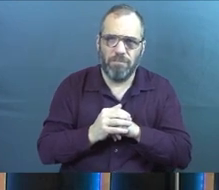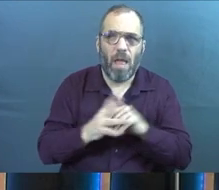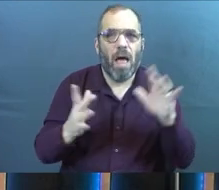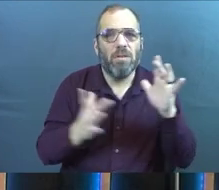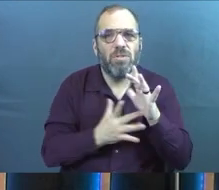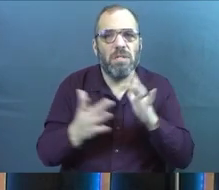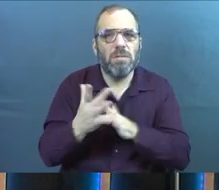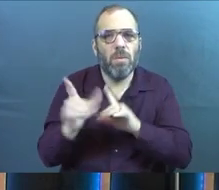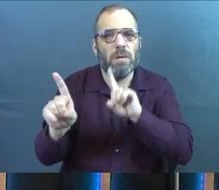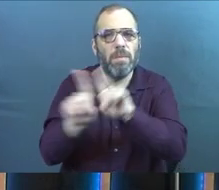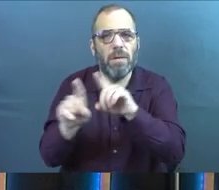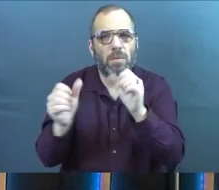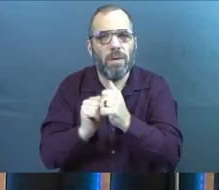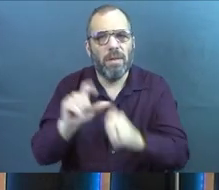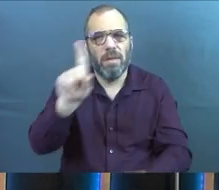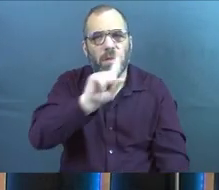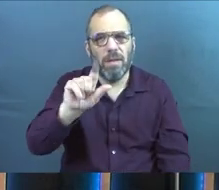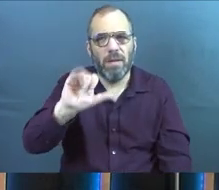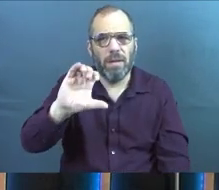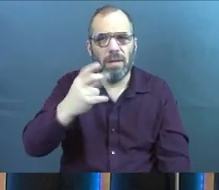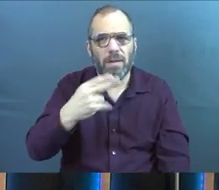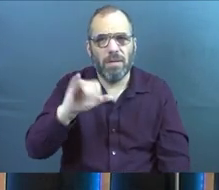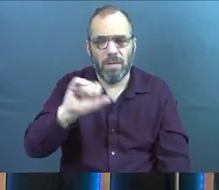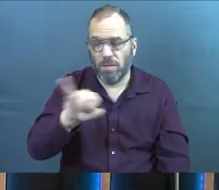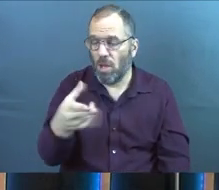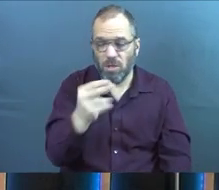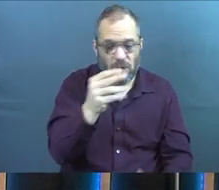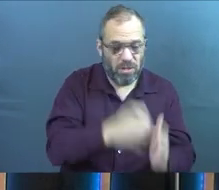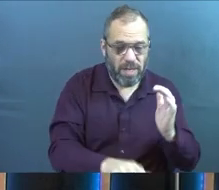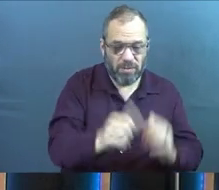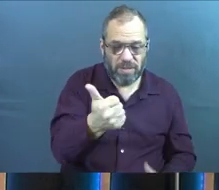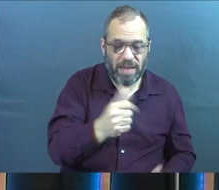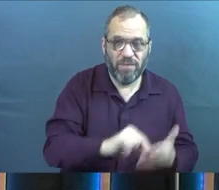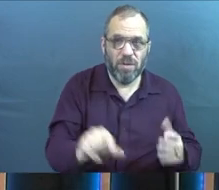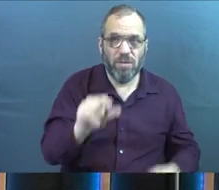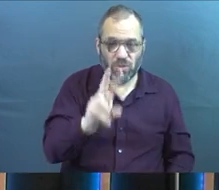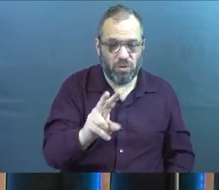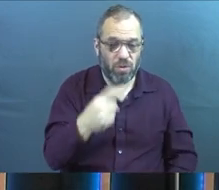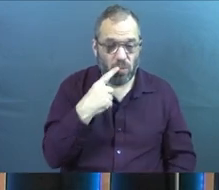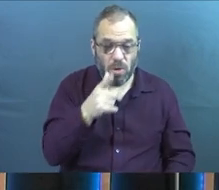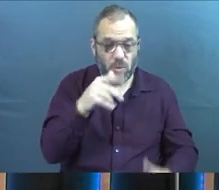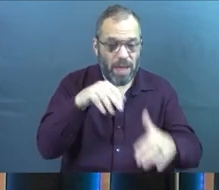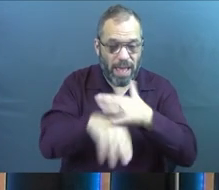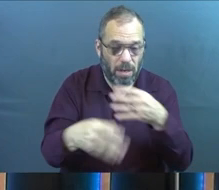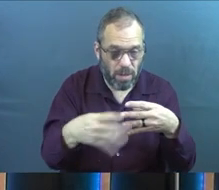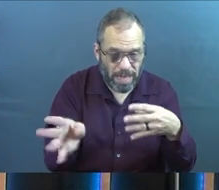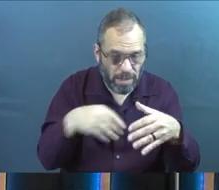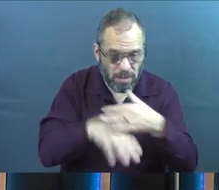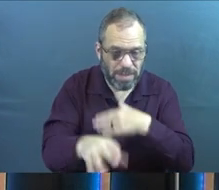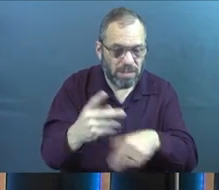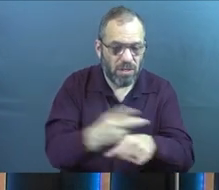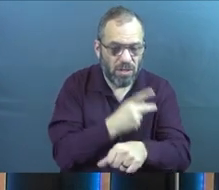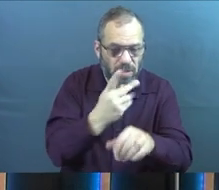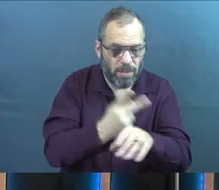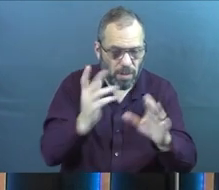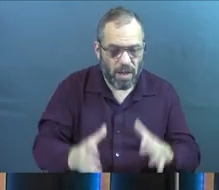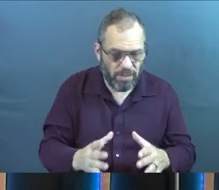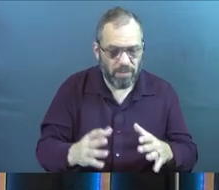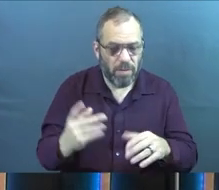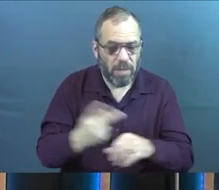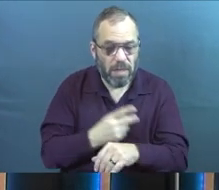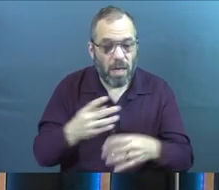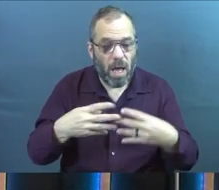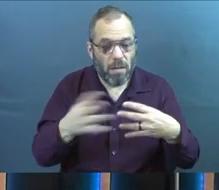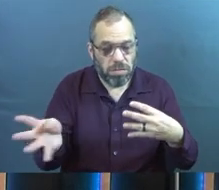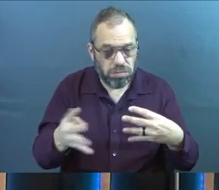near to Zacchaeus, and the same is true for us. John 10, 2-4 says, "But the one who enters through the gate is the shepherd of the sheep.